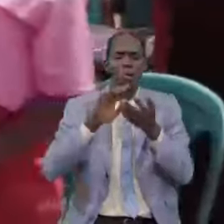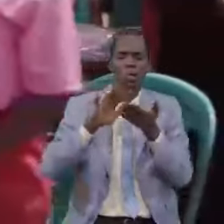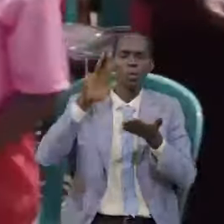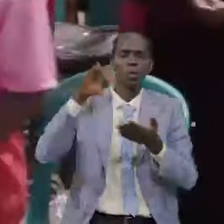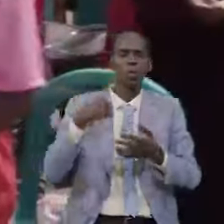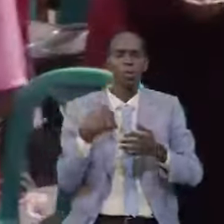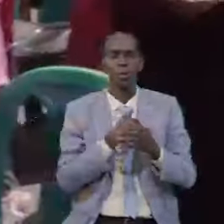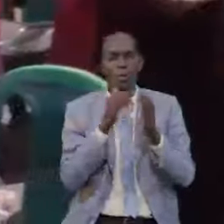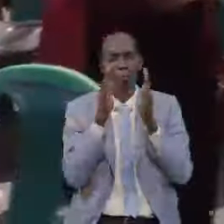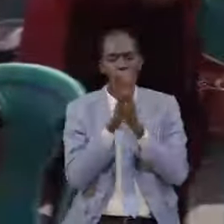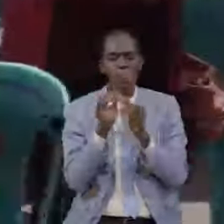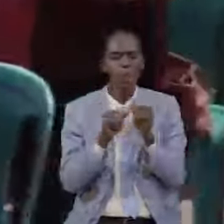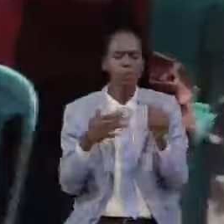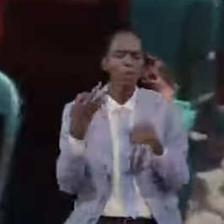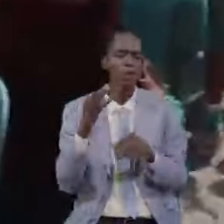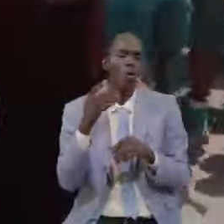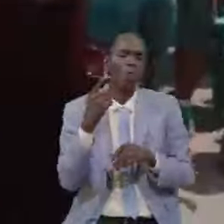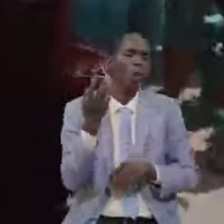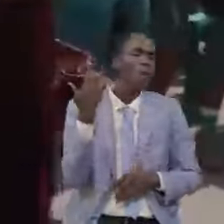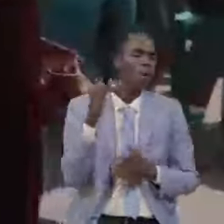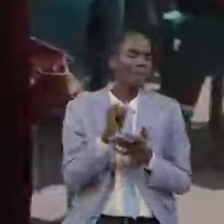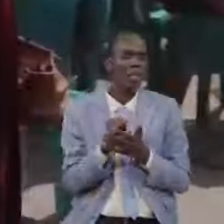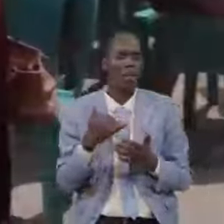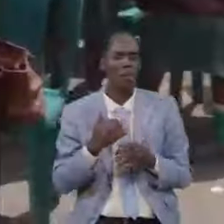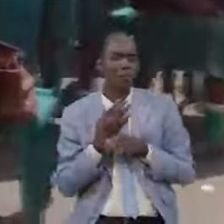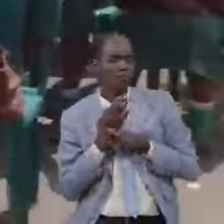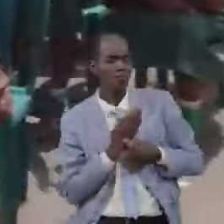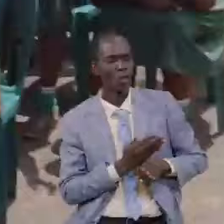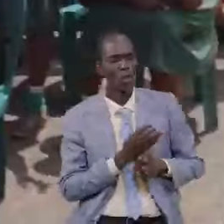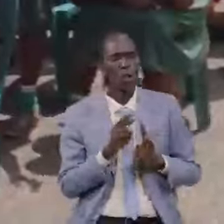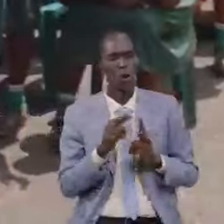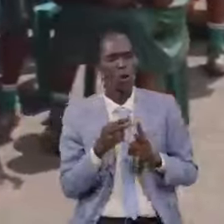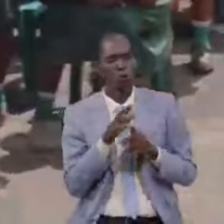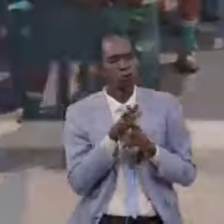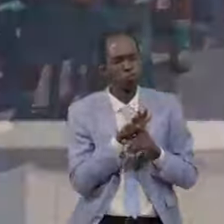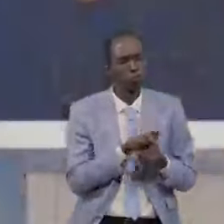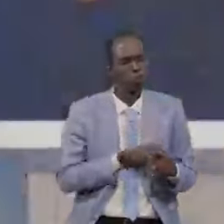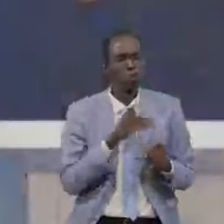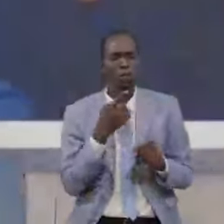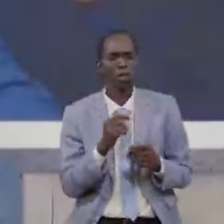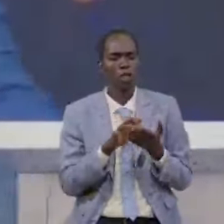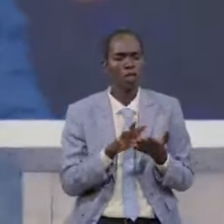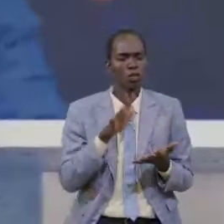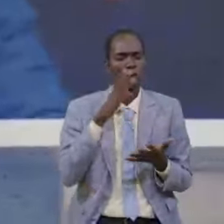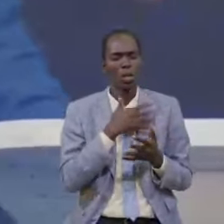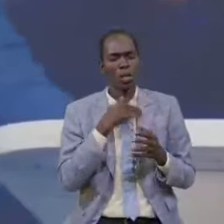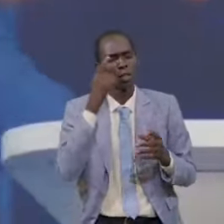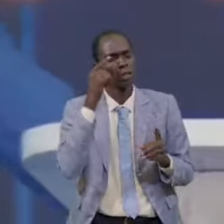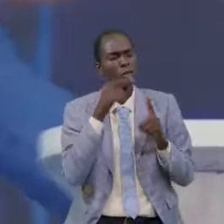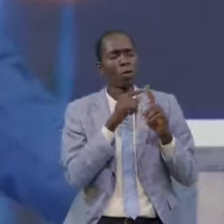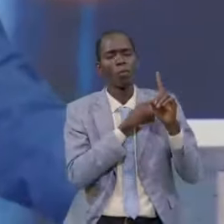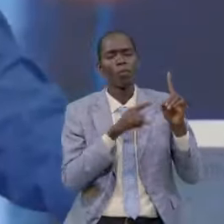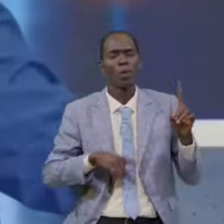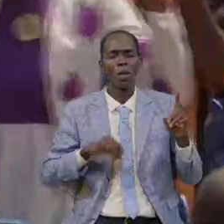that has hindered or slowed down the glory and the goal, Lord, I pray, wipe everything away from